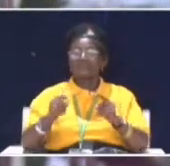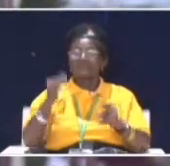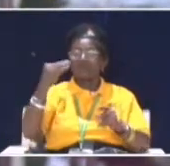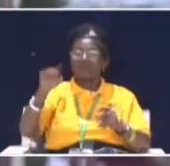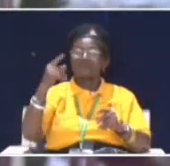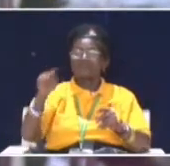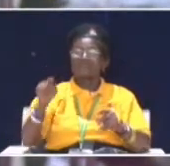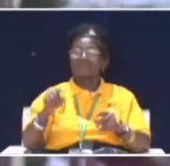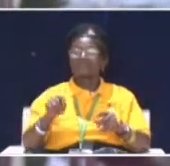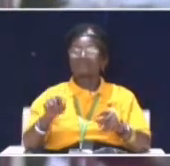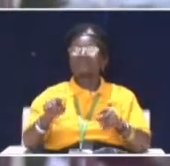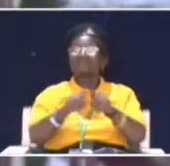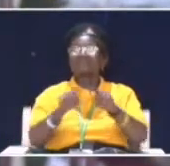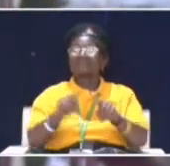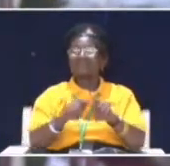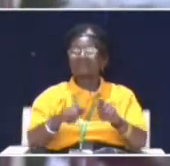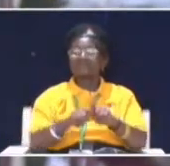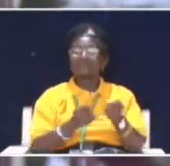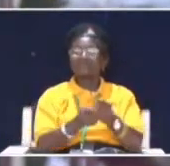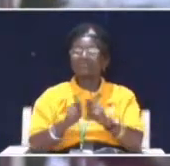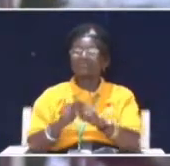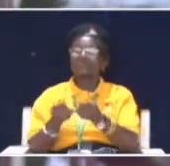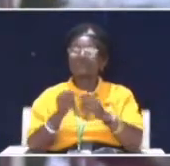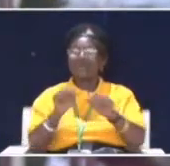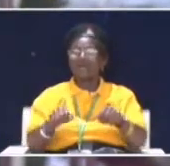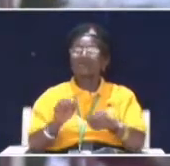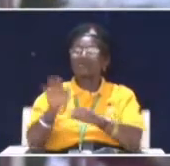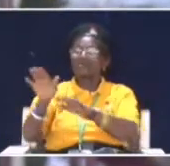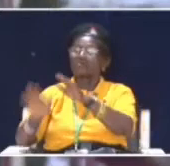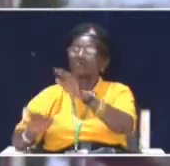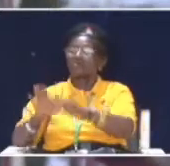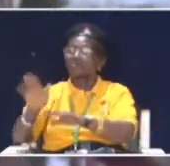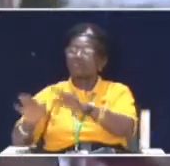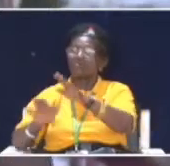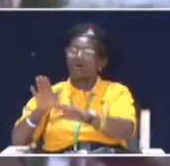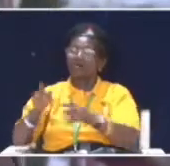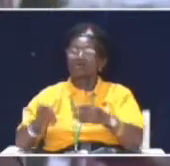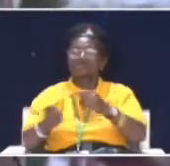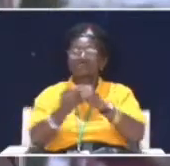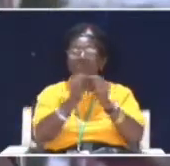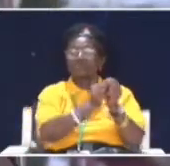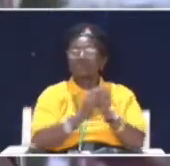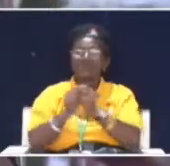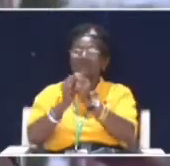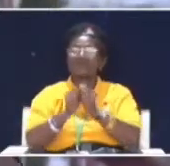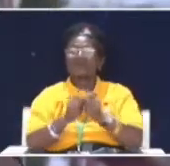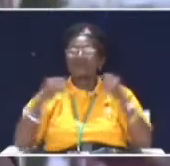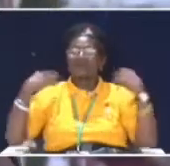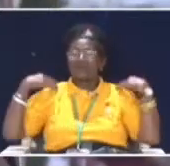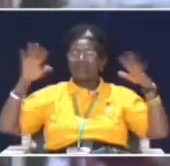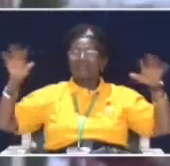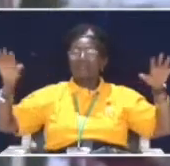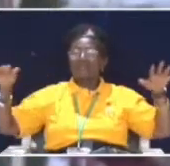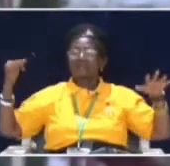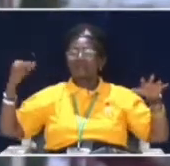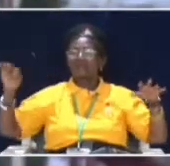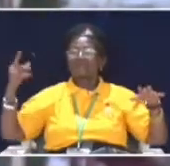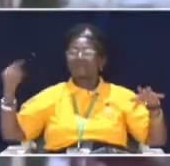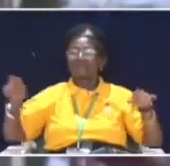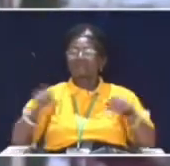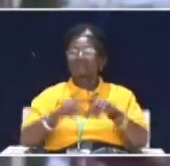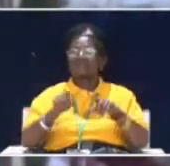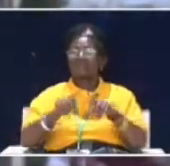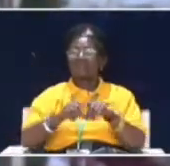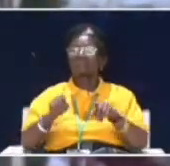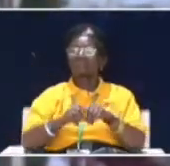category can work together. Awon ti oro won ba yira won ni won le jorin. Birds of the same feather flock together.